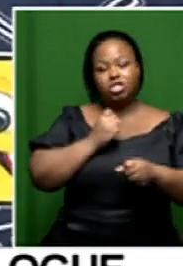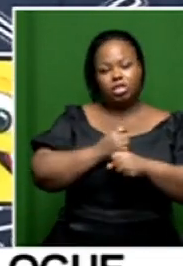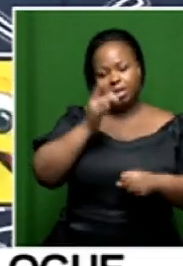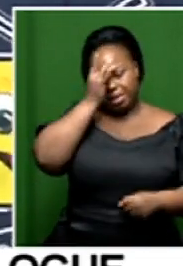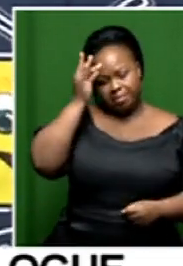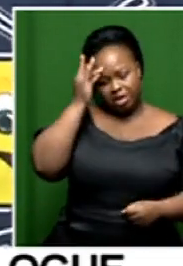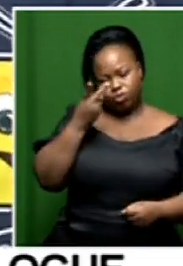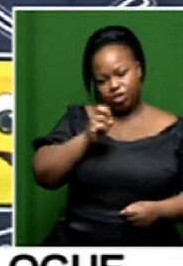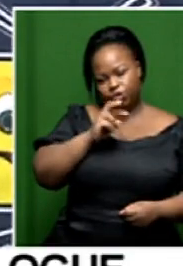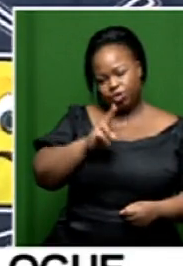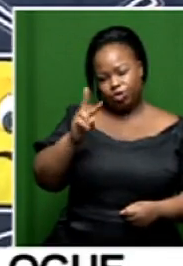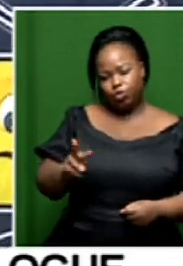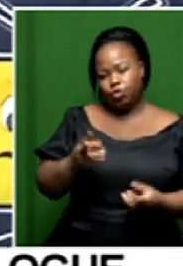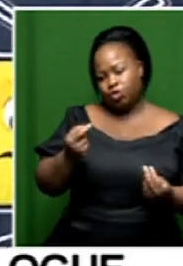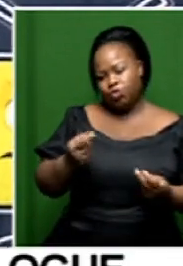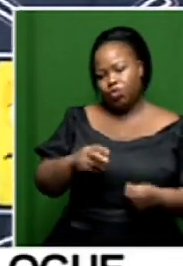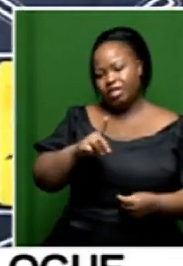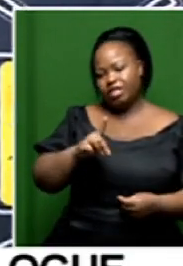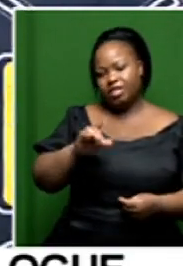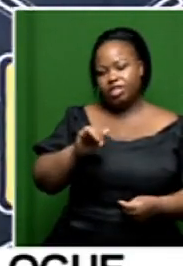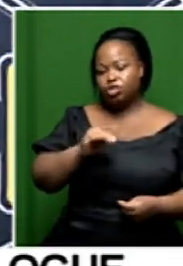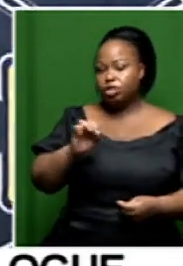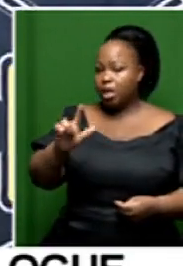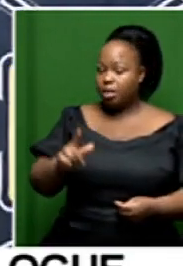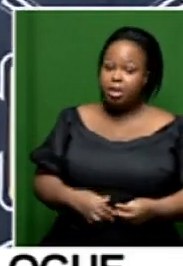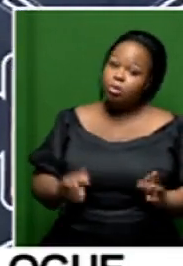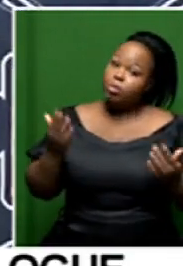March 2022. We are expecting also that the